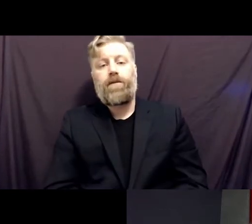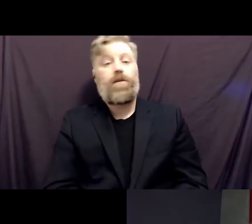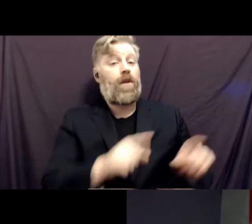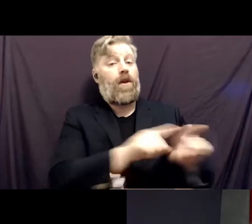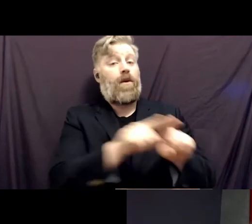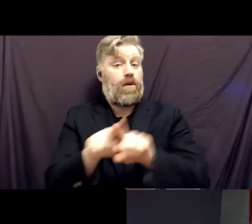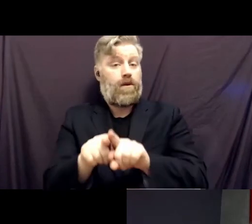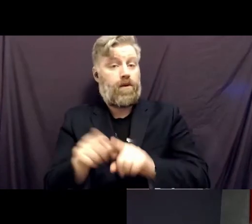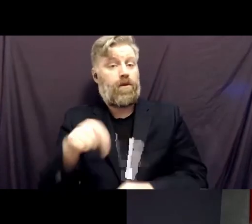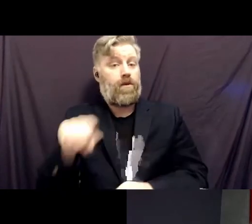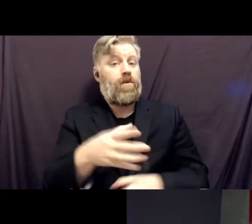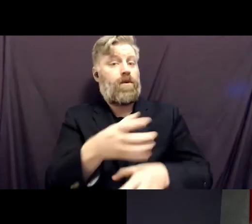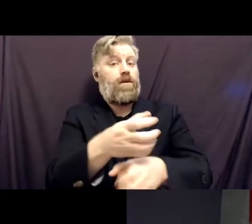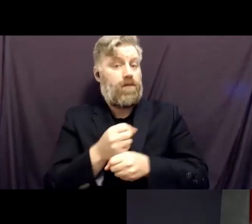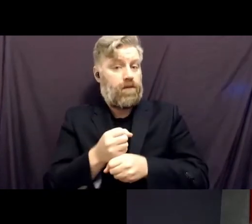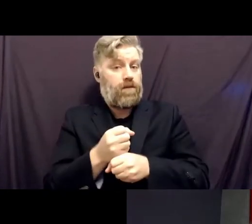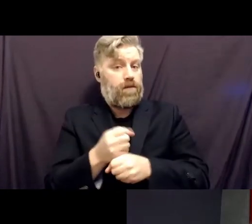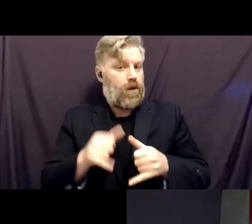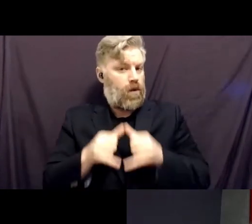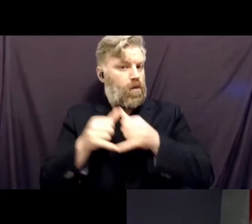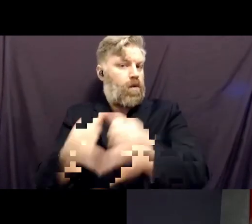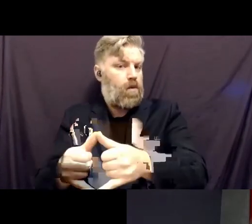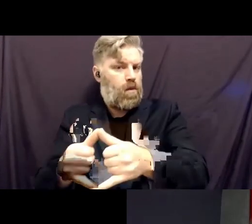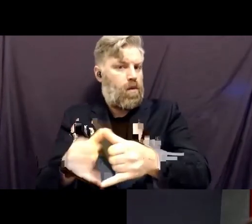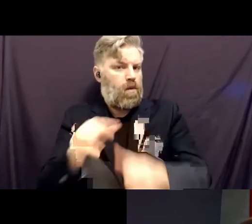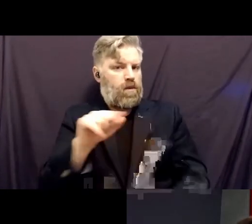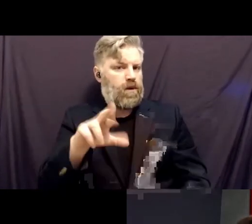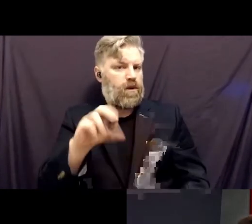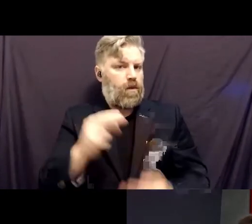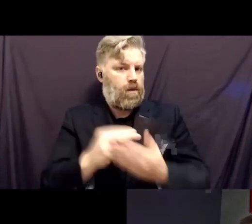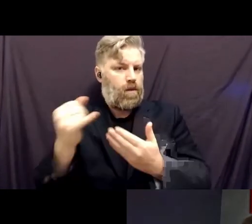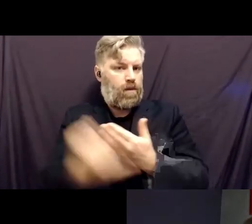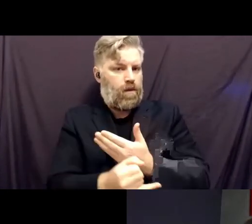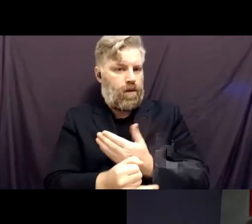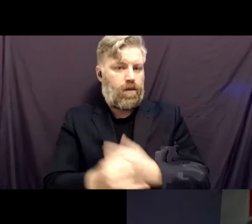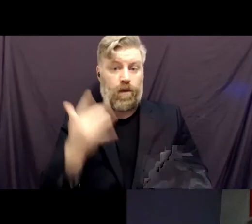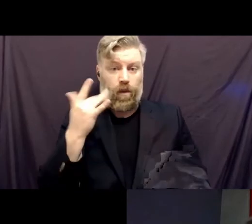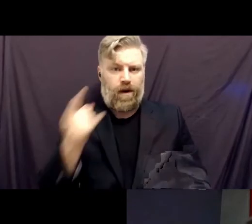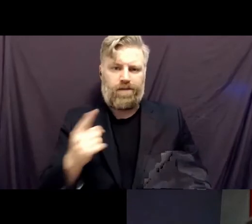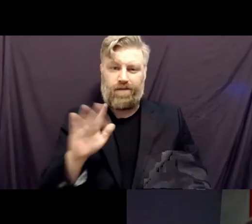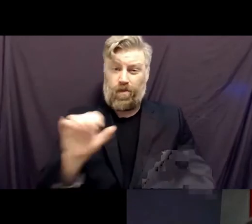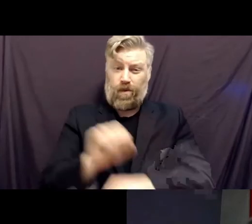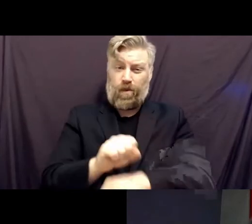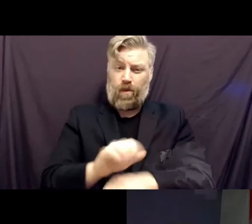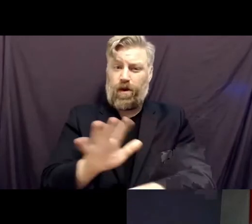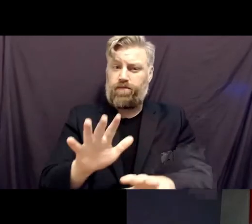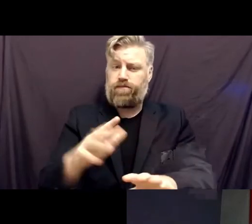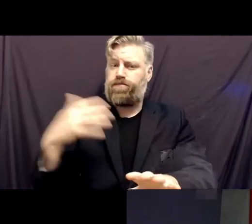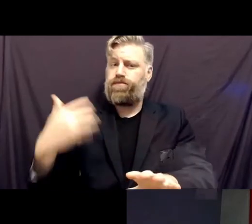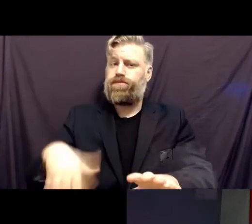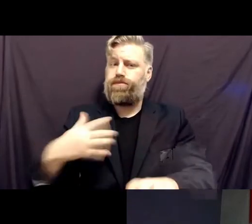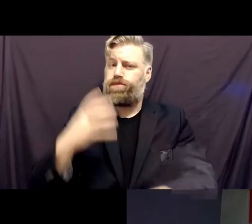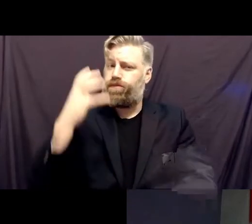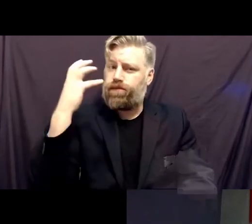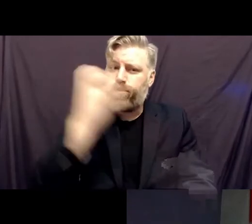Zero Project Award for the incredible work they have done,